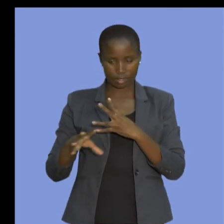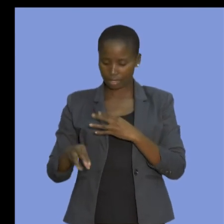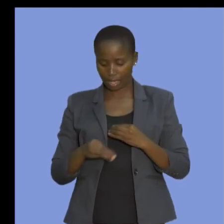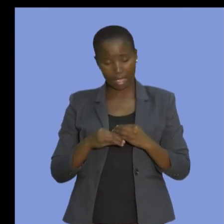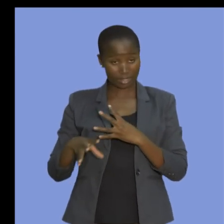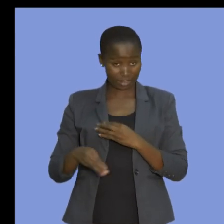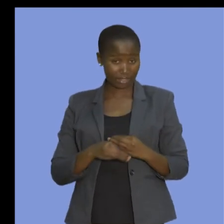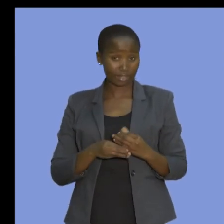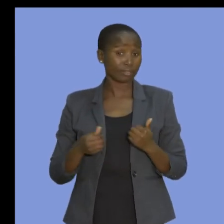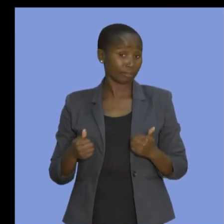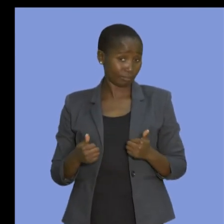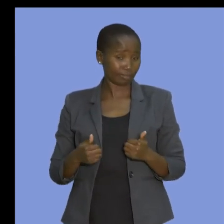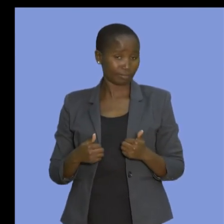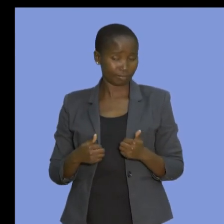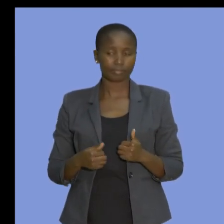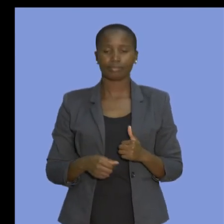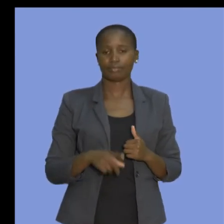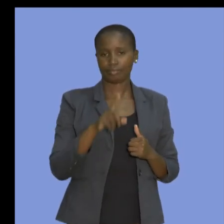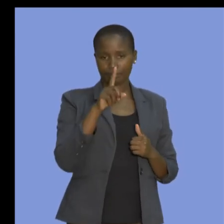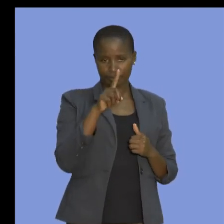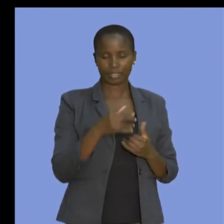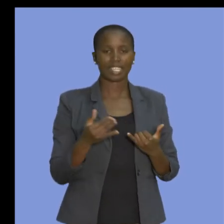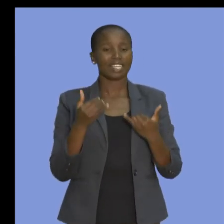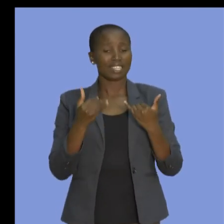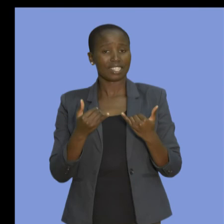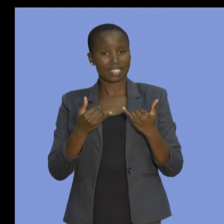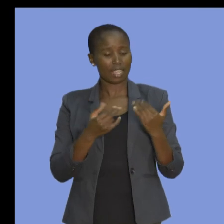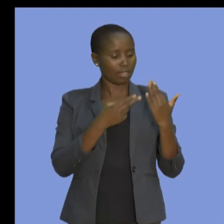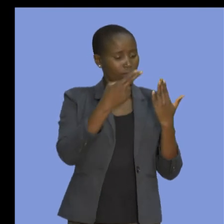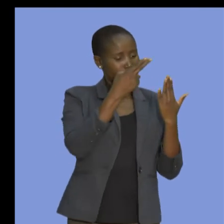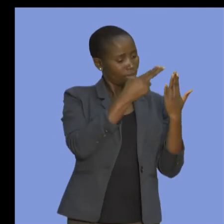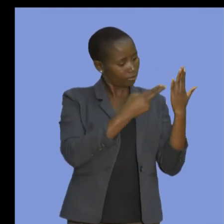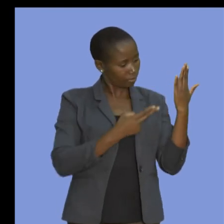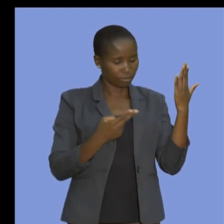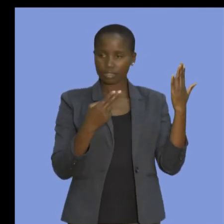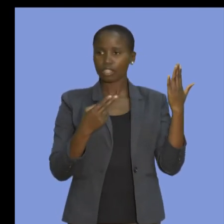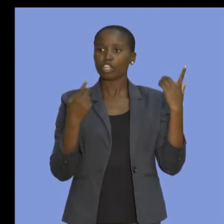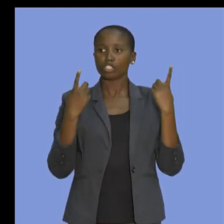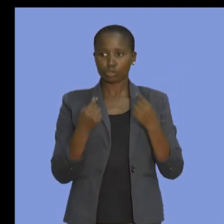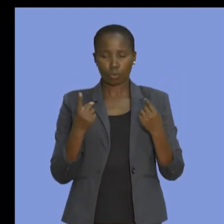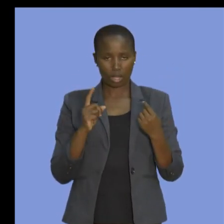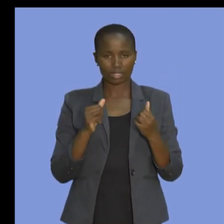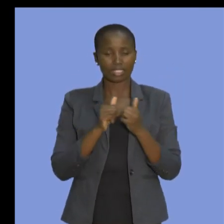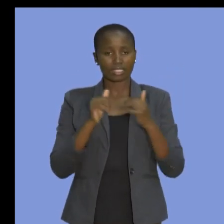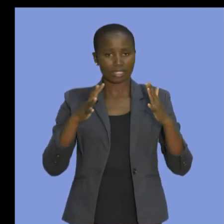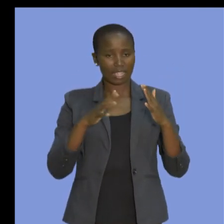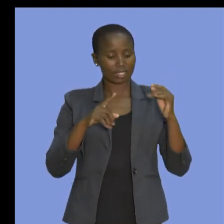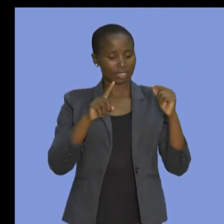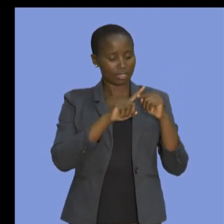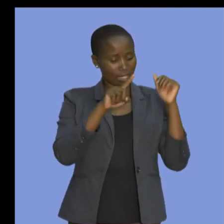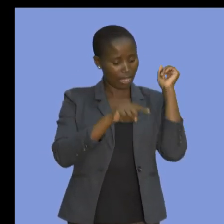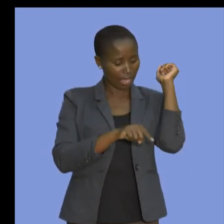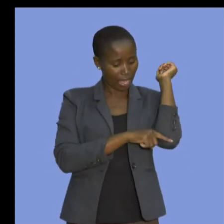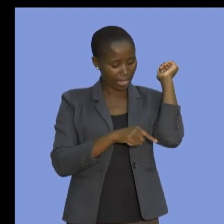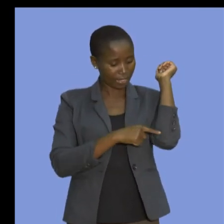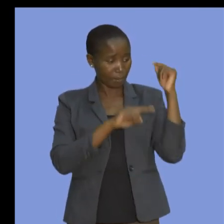Now, to plot, we're going to plot the end point of each interval against the